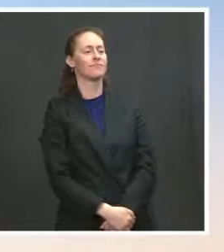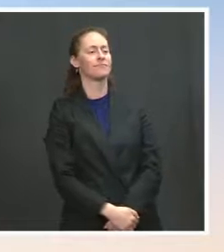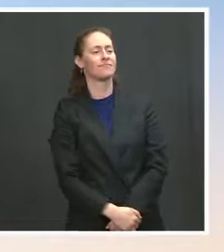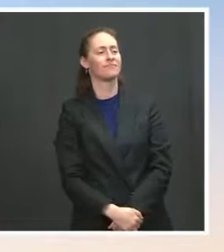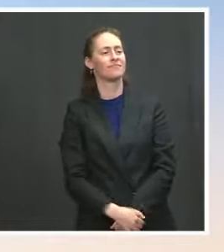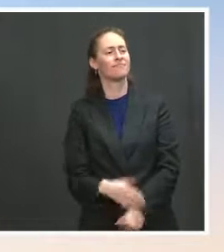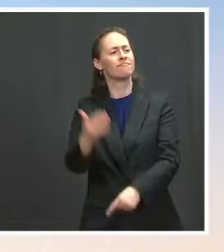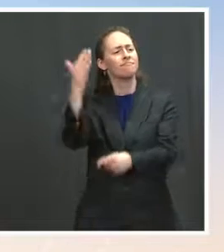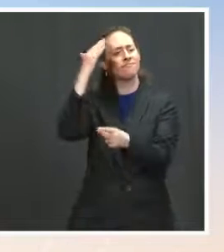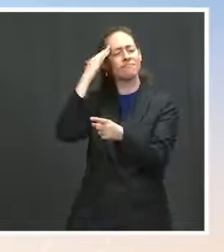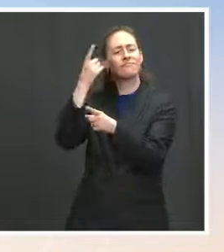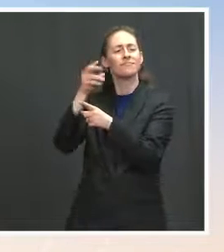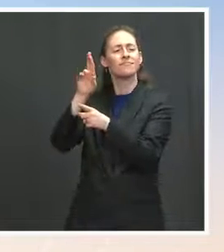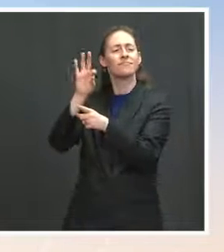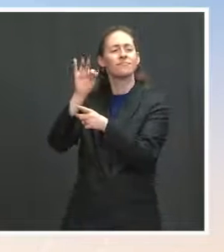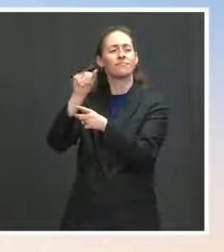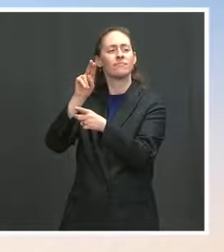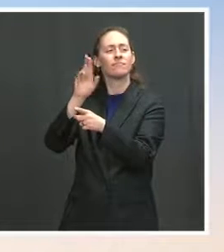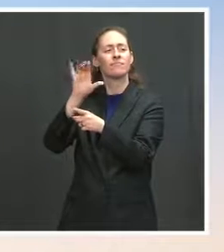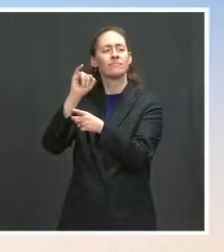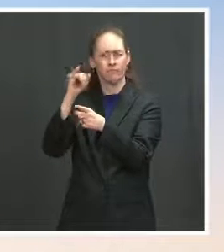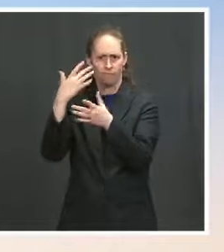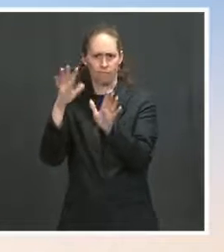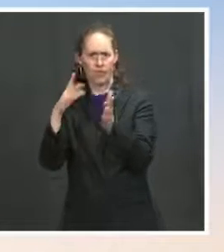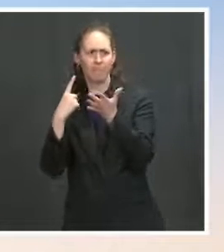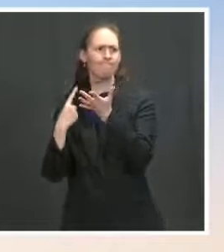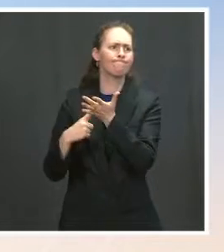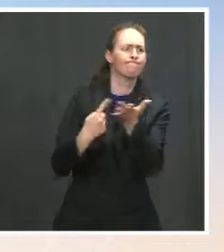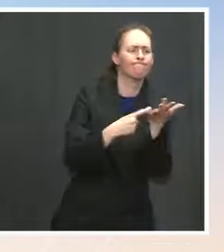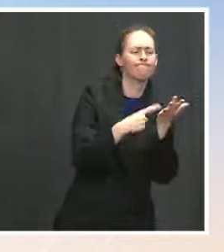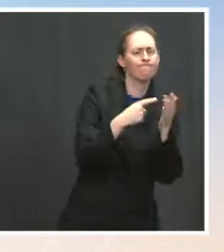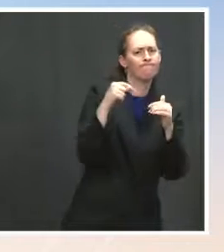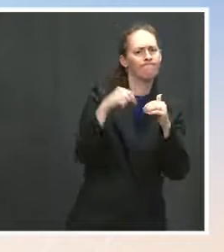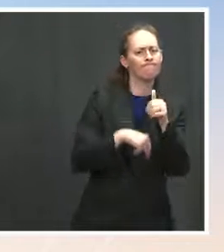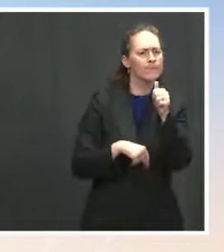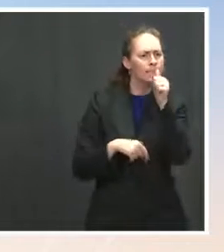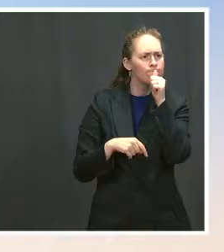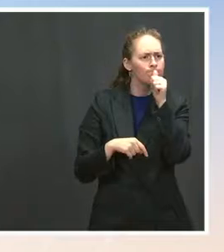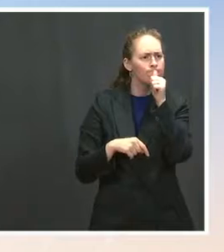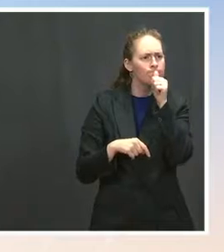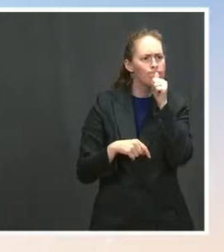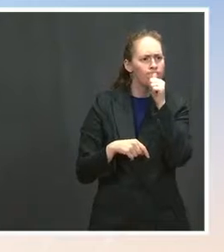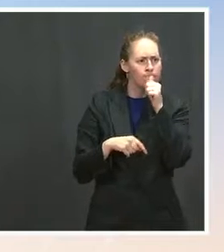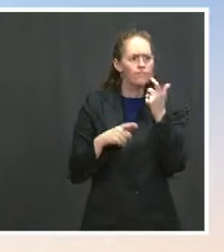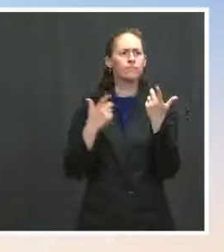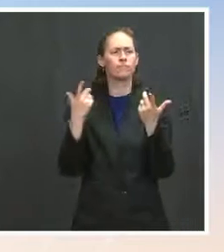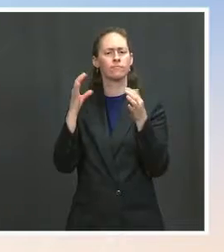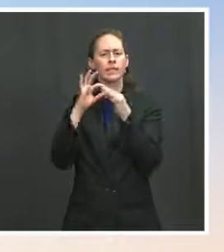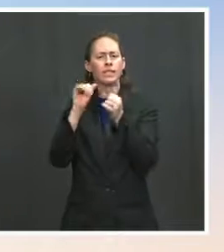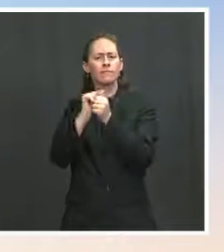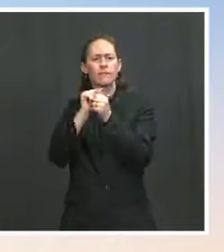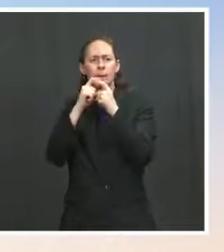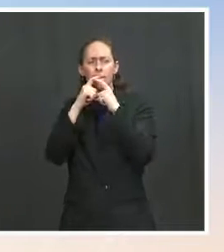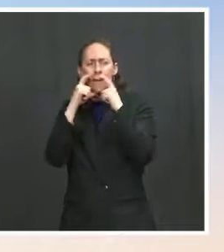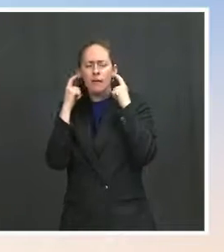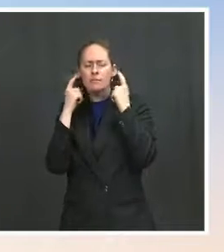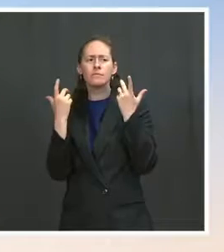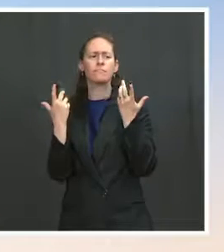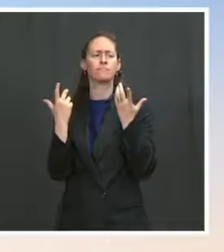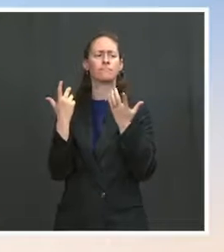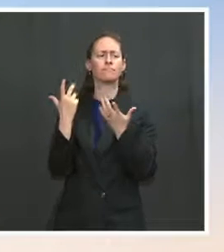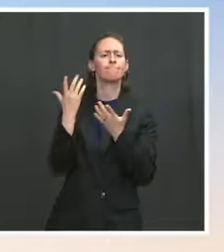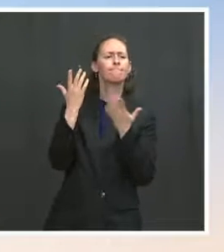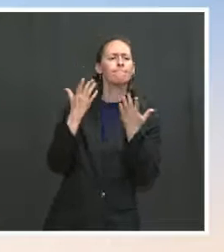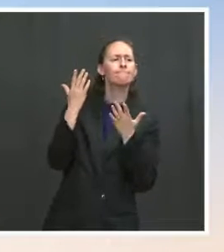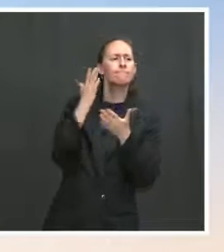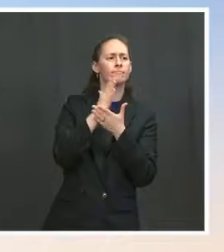contrasted with what he said publicly, whether it was masks or whether or not someone who had the virus,